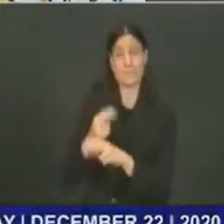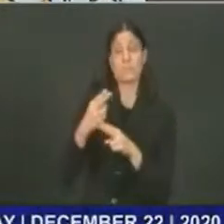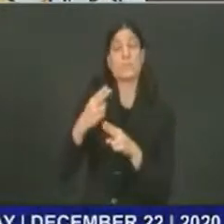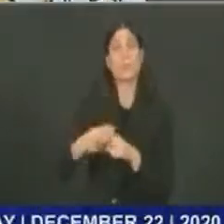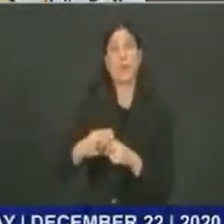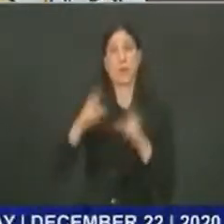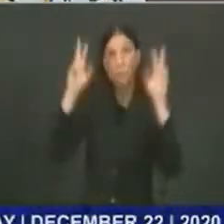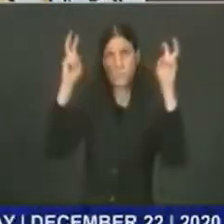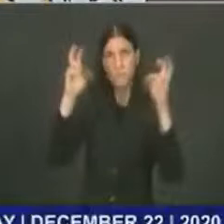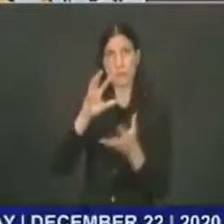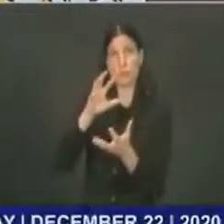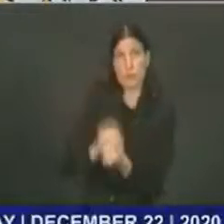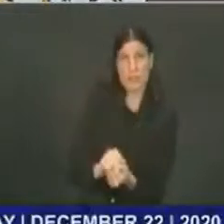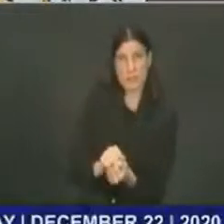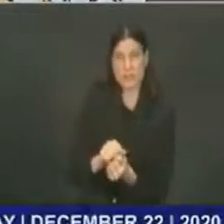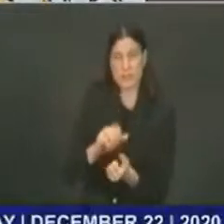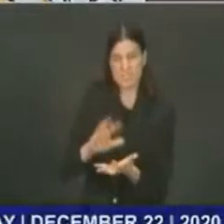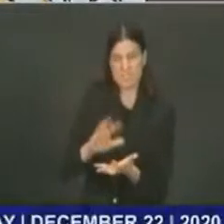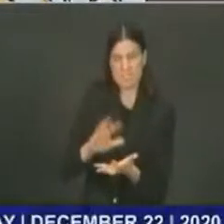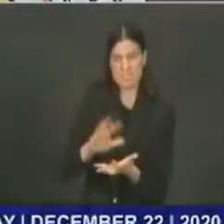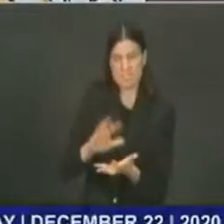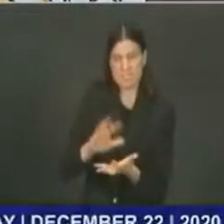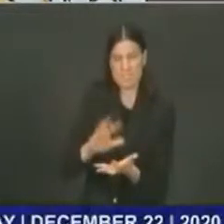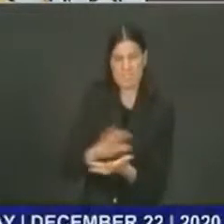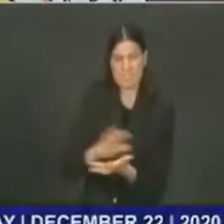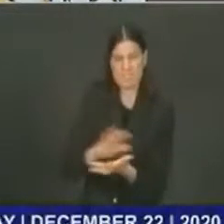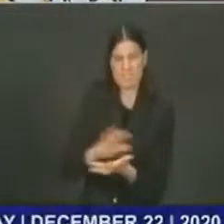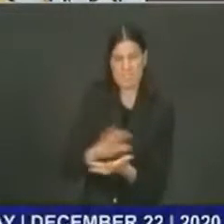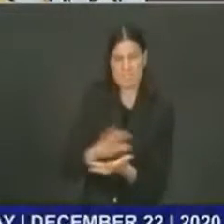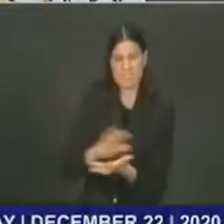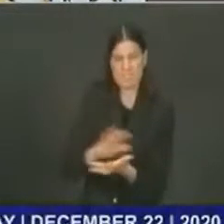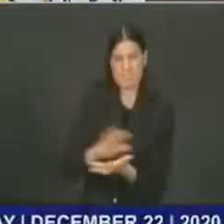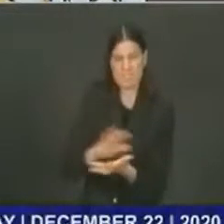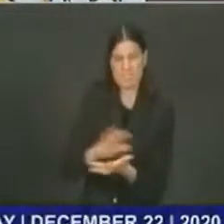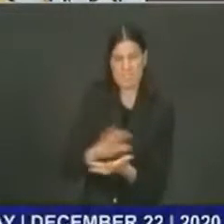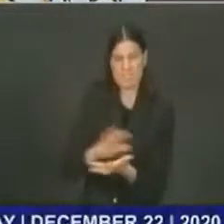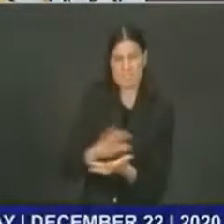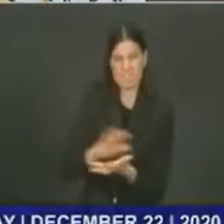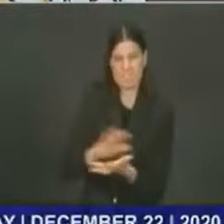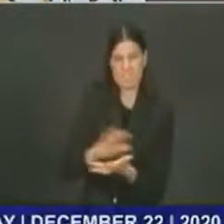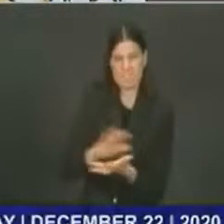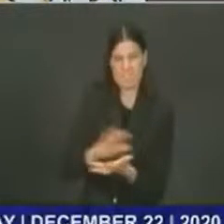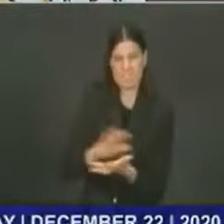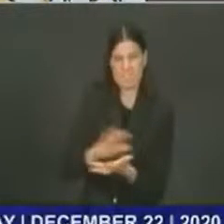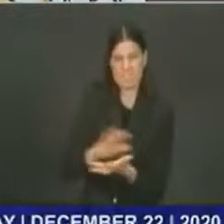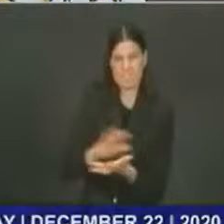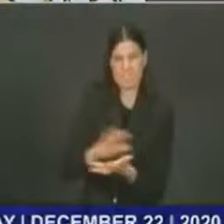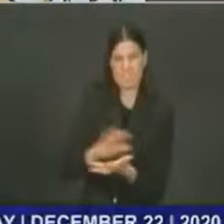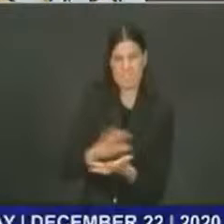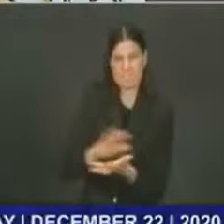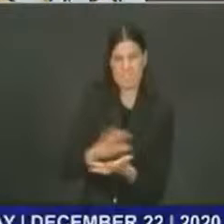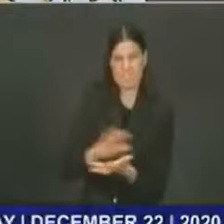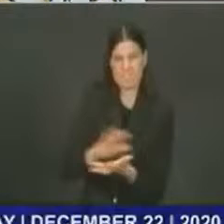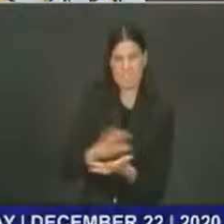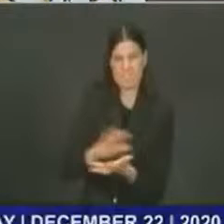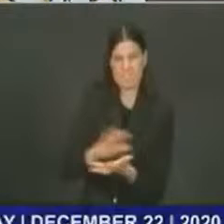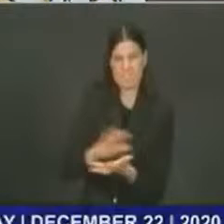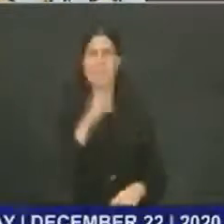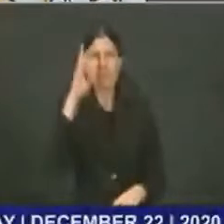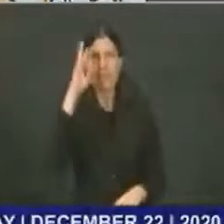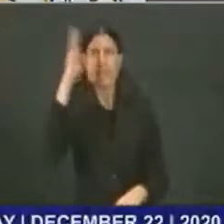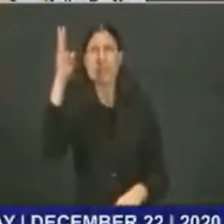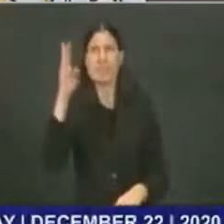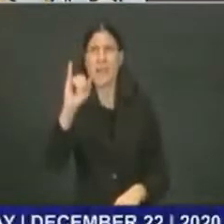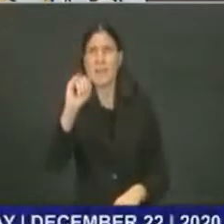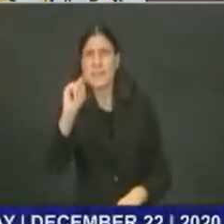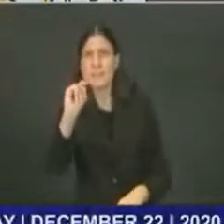whole cloth, and they've done it. And they've done a beautiful, beautiful job. To everybody who volunteered their time on weekends